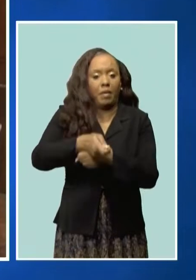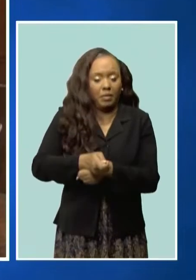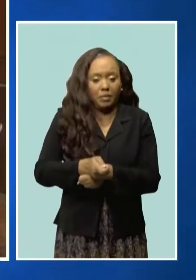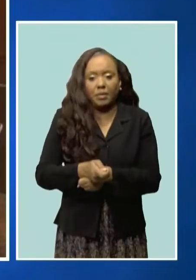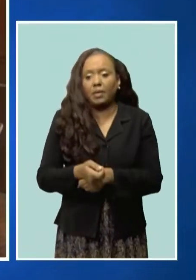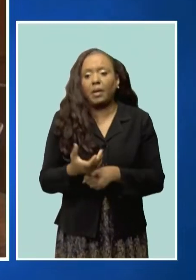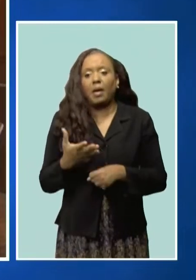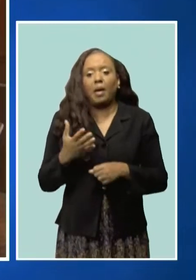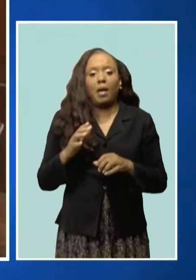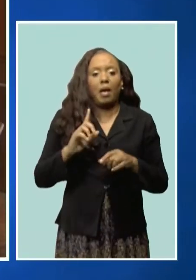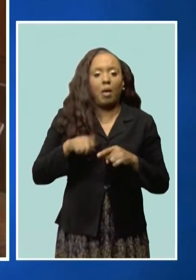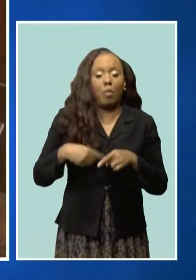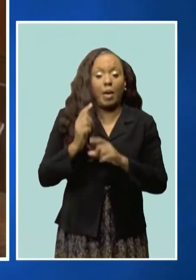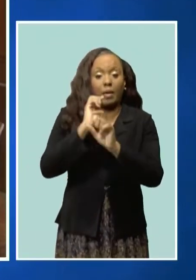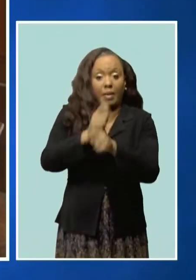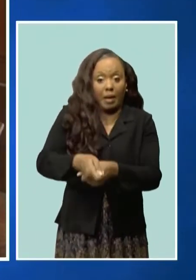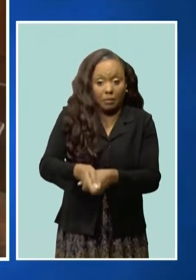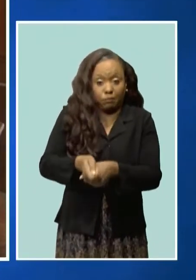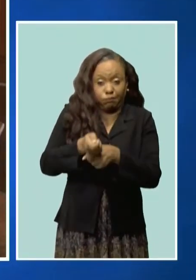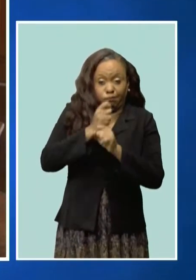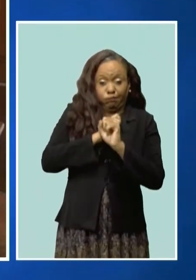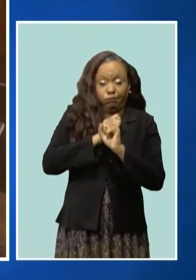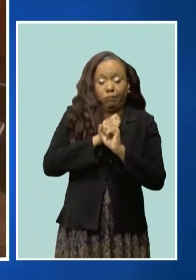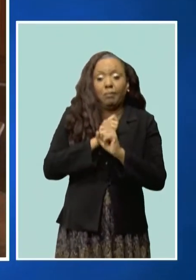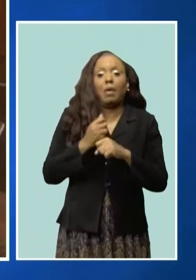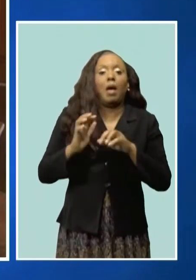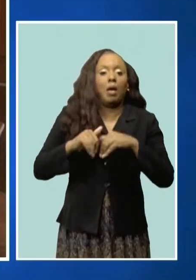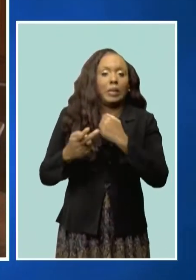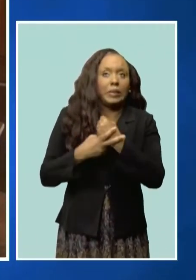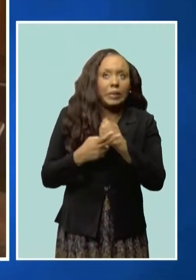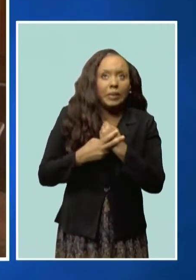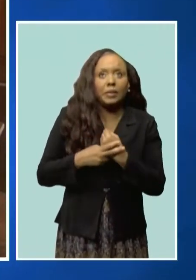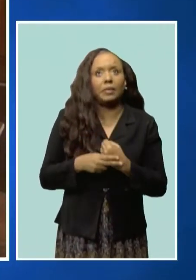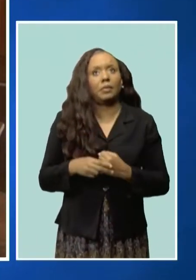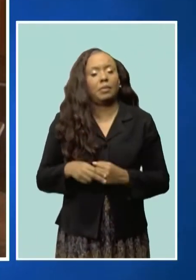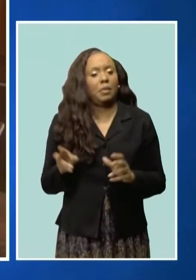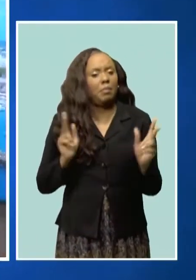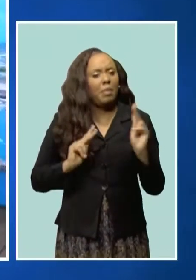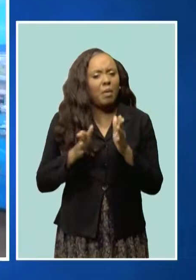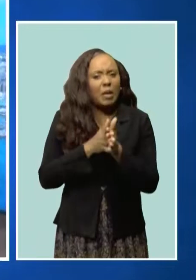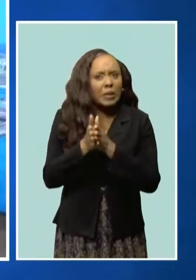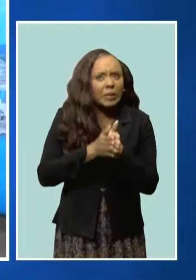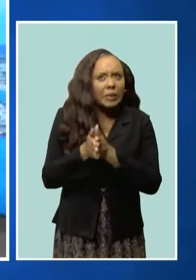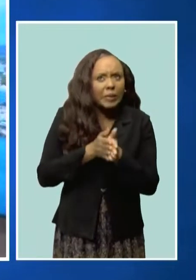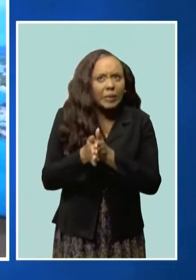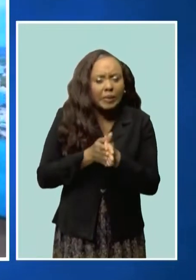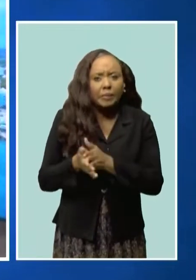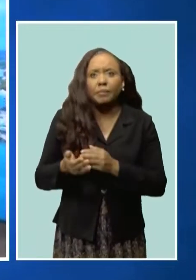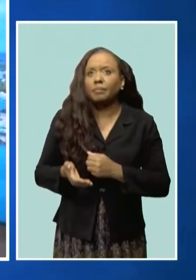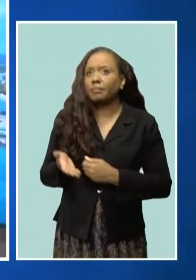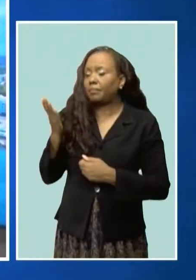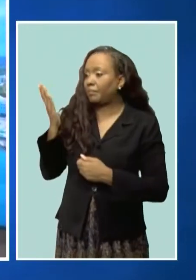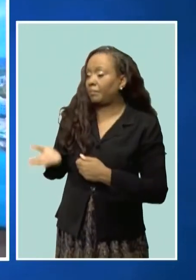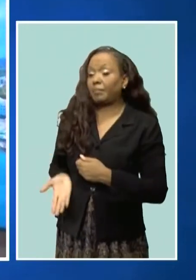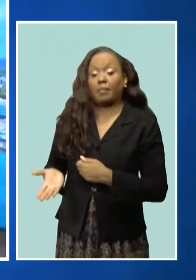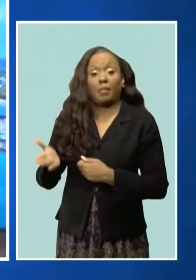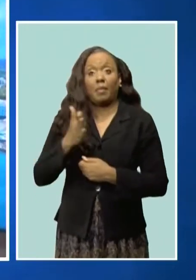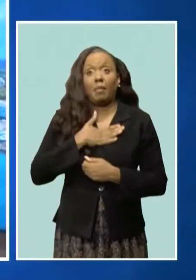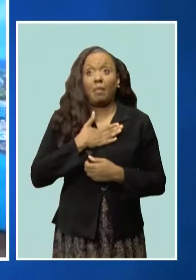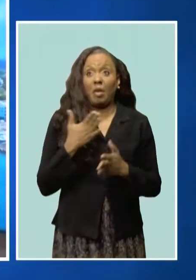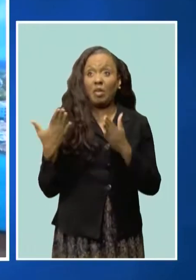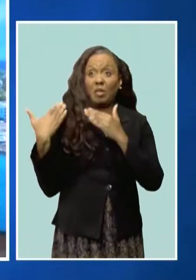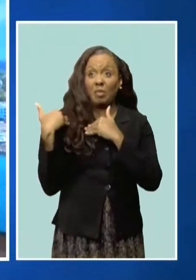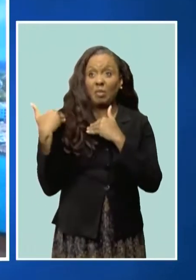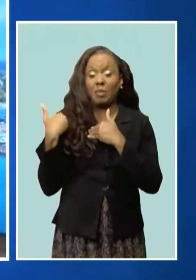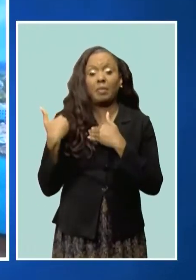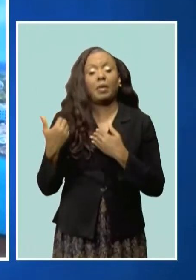who are at varying stages of their fishing careers, are eager to learn. I have inherited the responsibility of taking care